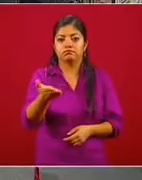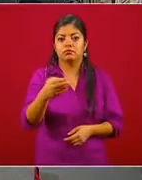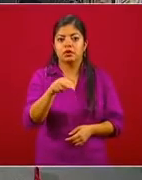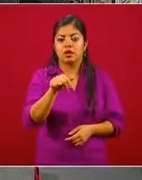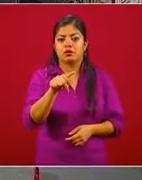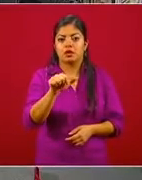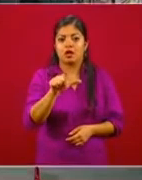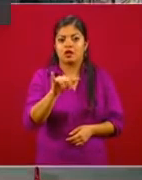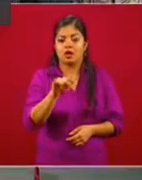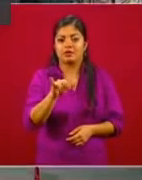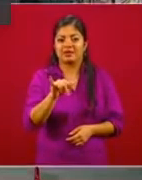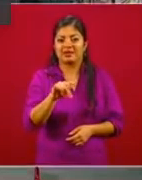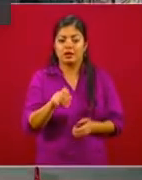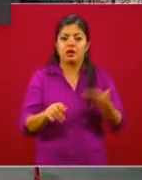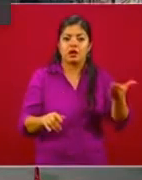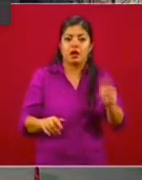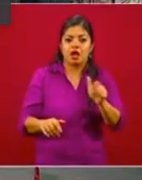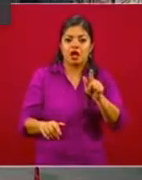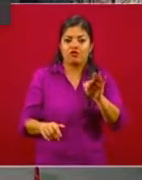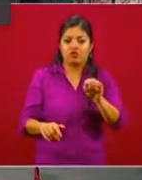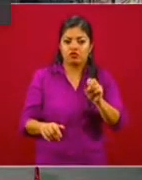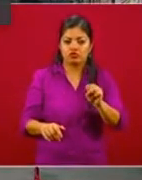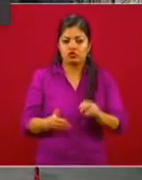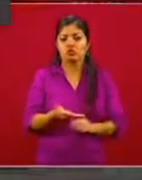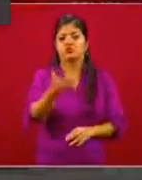All right, let's begin with the Q&A period.